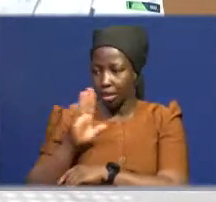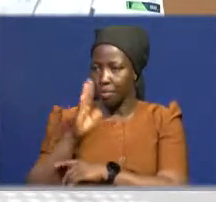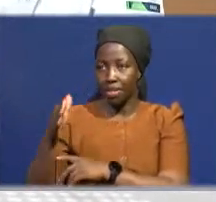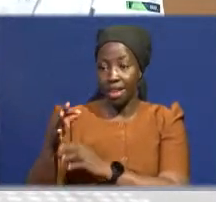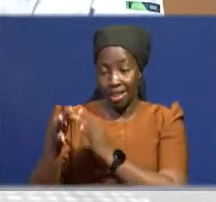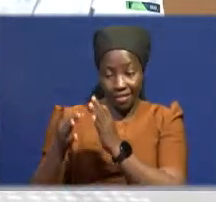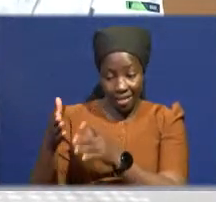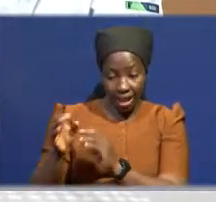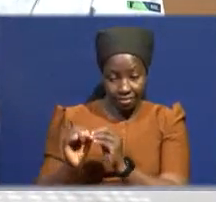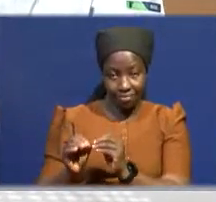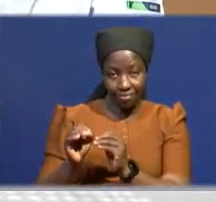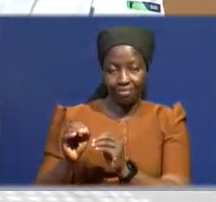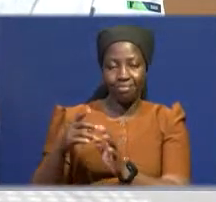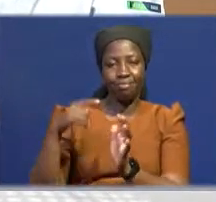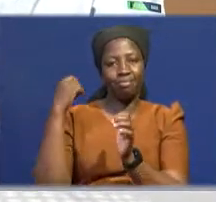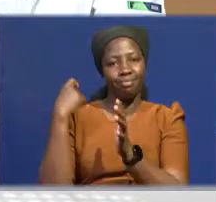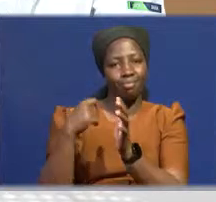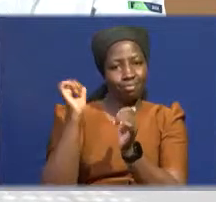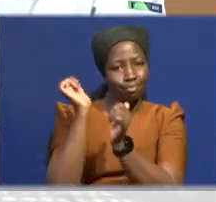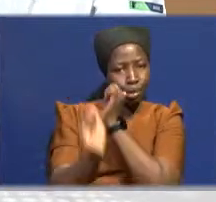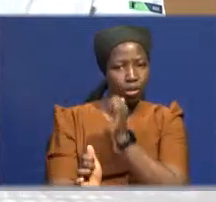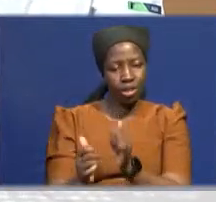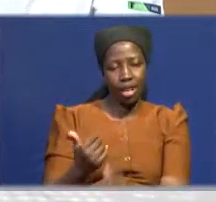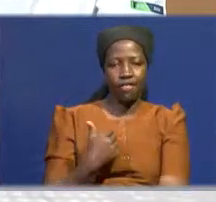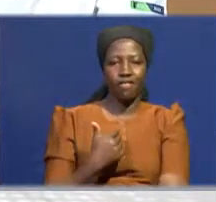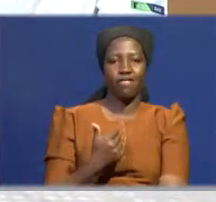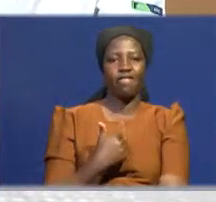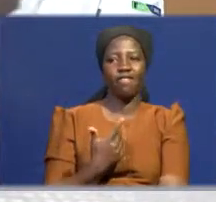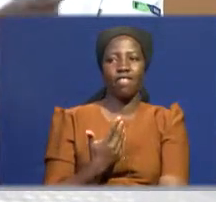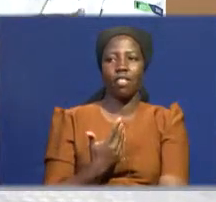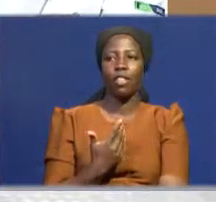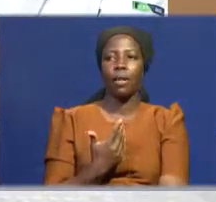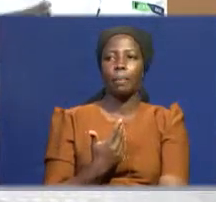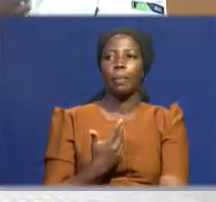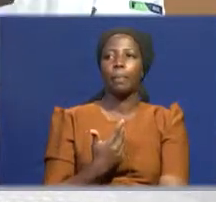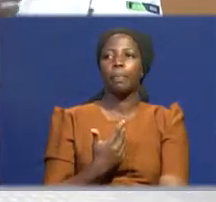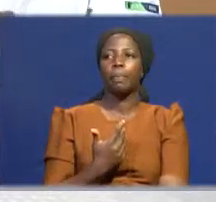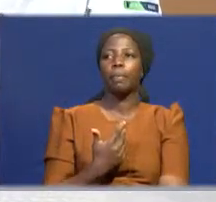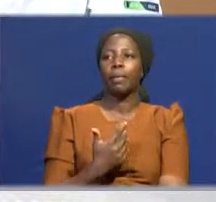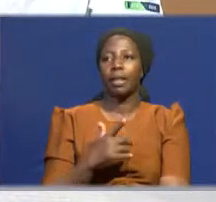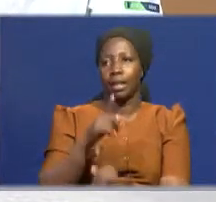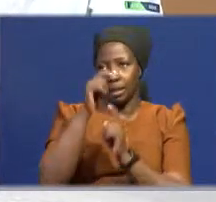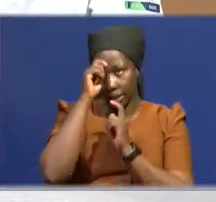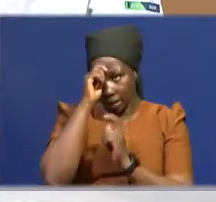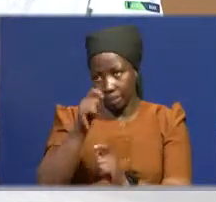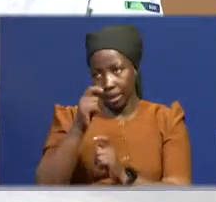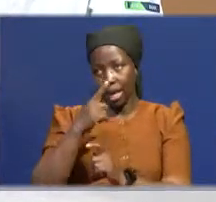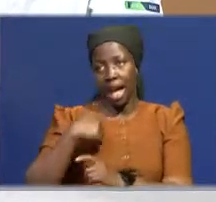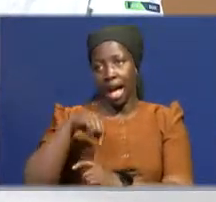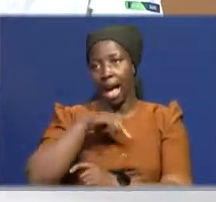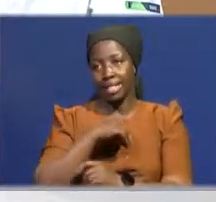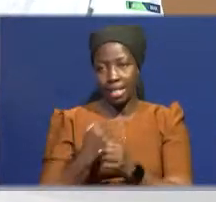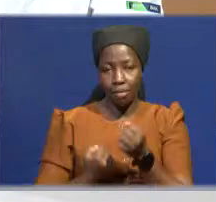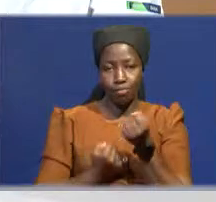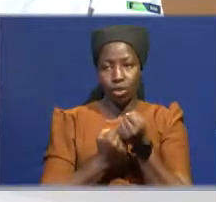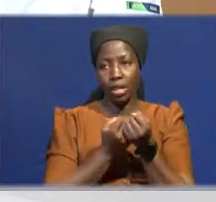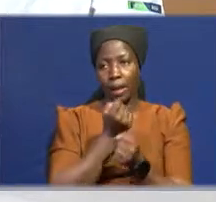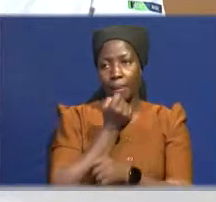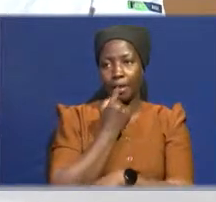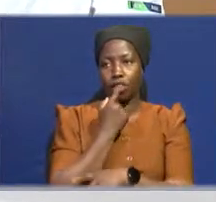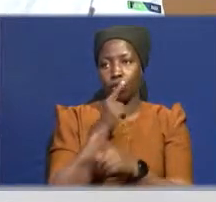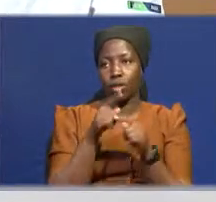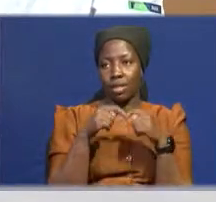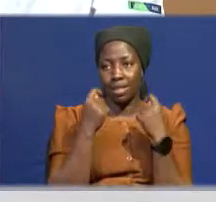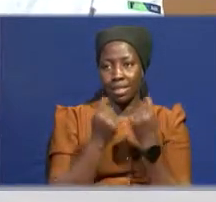penalty. It's a penalty for us. Response time, like what Jude says, we support the medical team in terms of